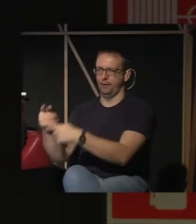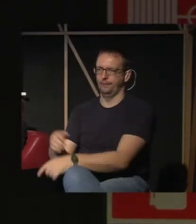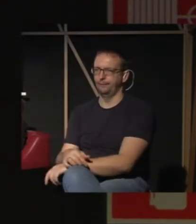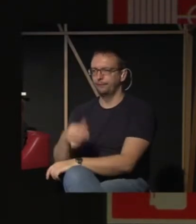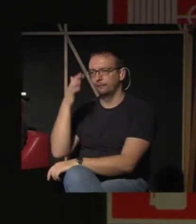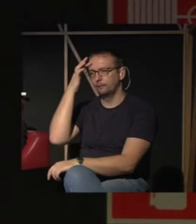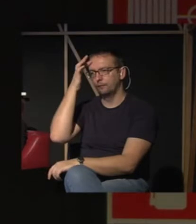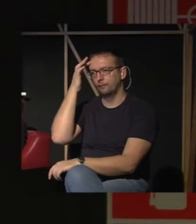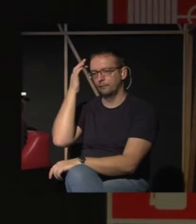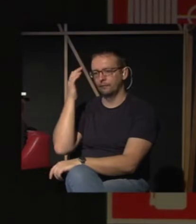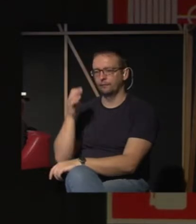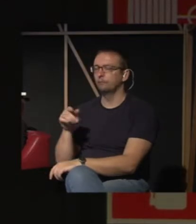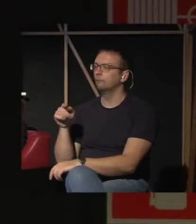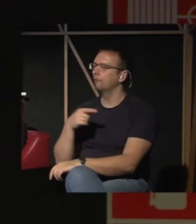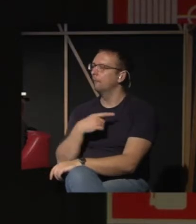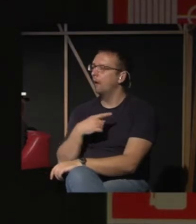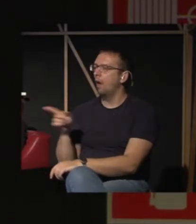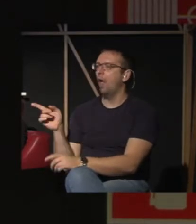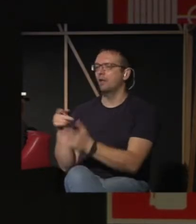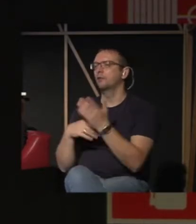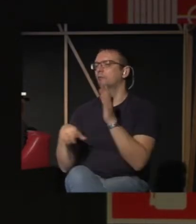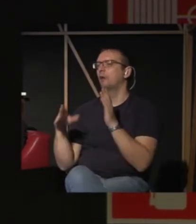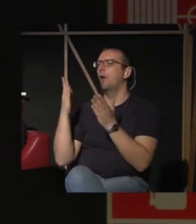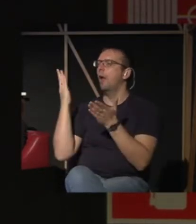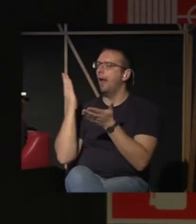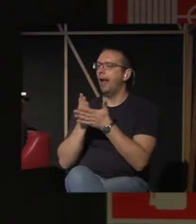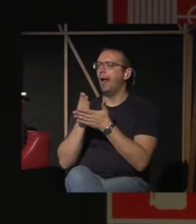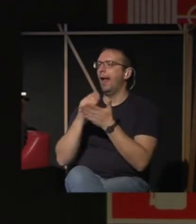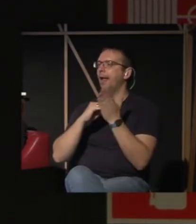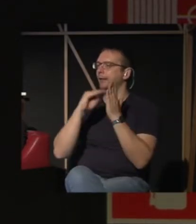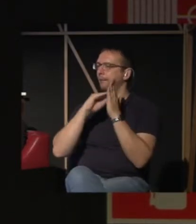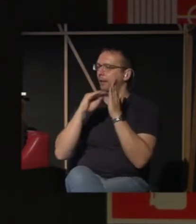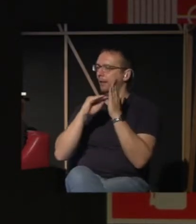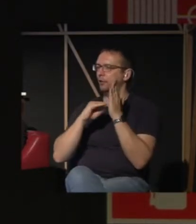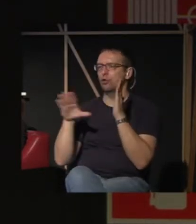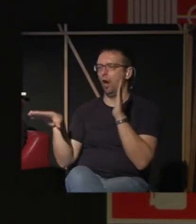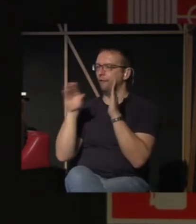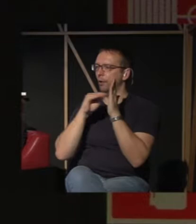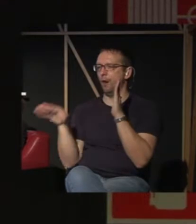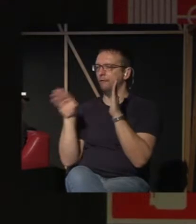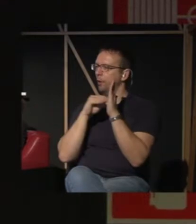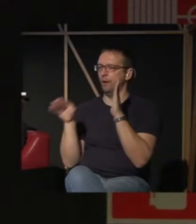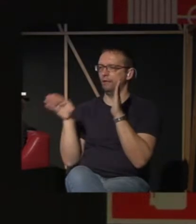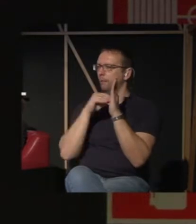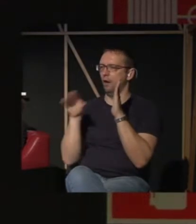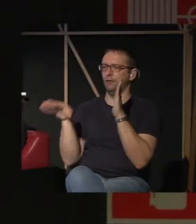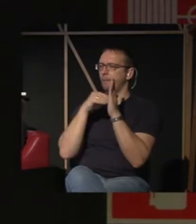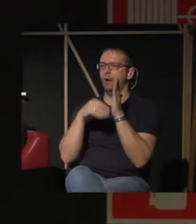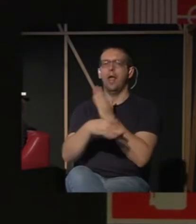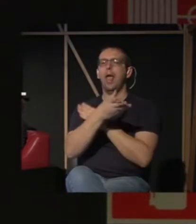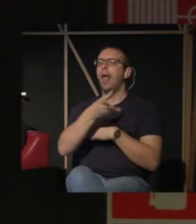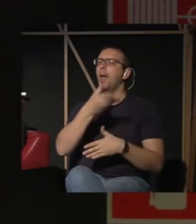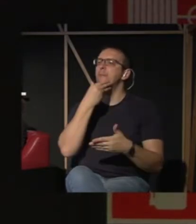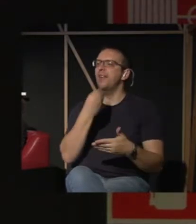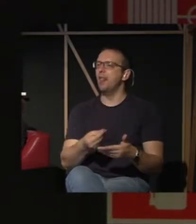of these suggestions and recommendations that we saw of things that did not work are being considered for our future tournaments. Not only FIFA World